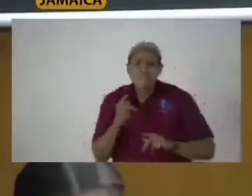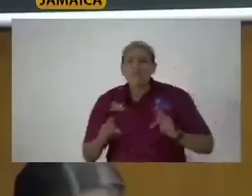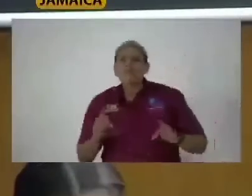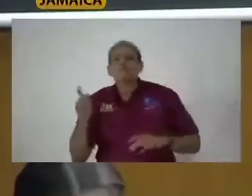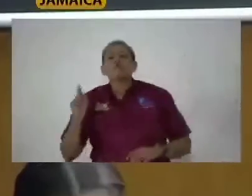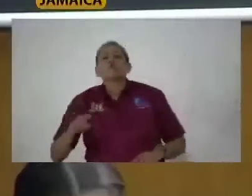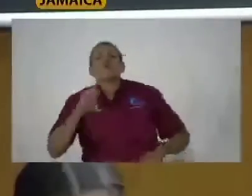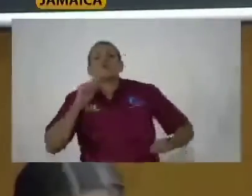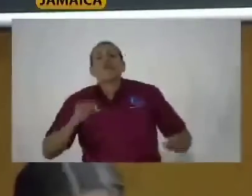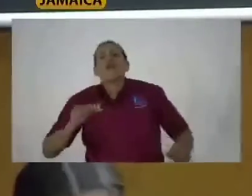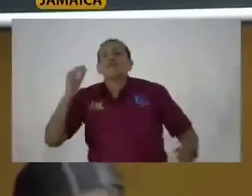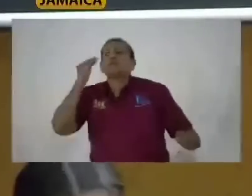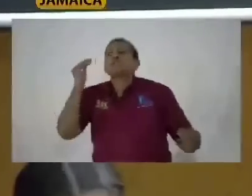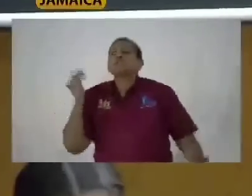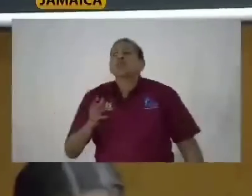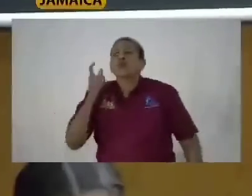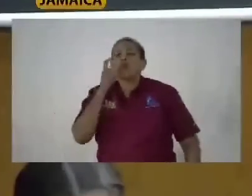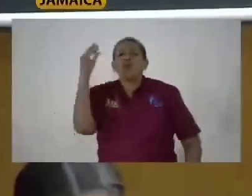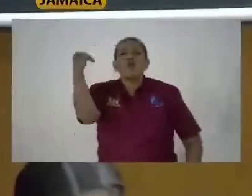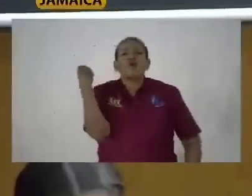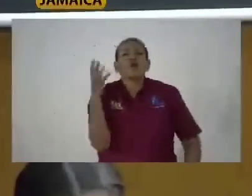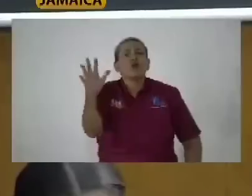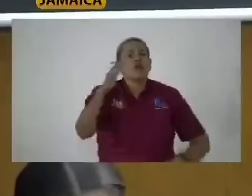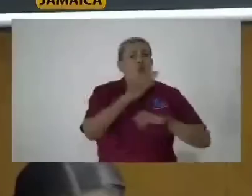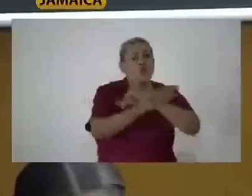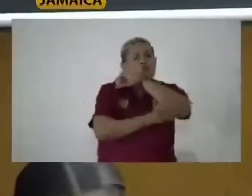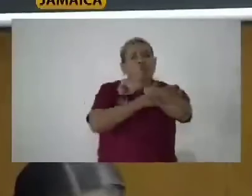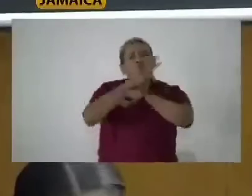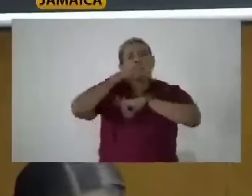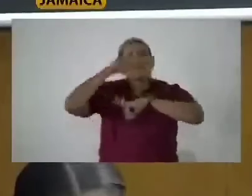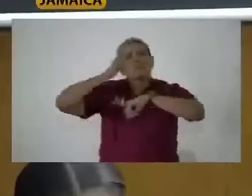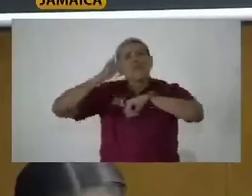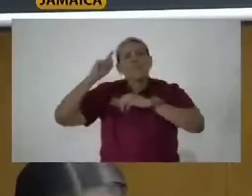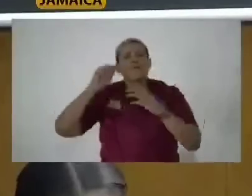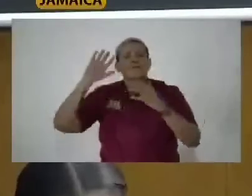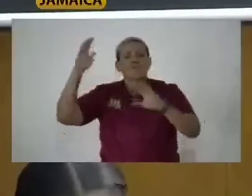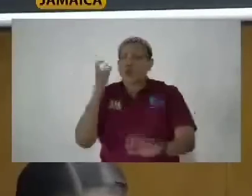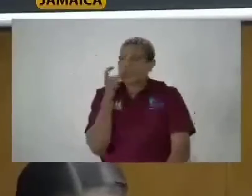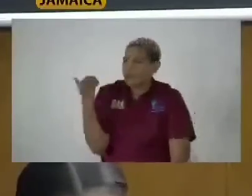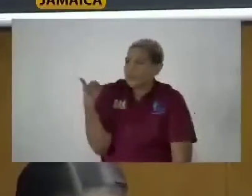should be able to say who delivers their rural water in times of crisis.